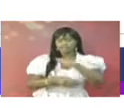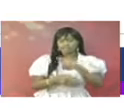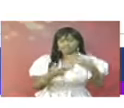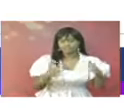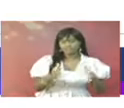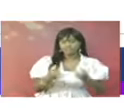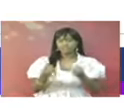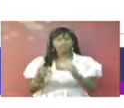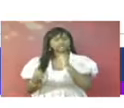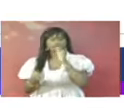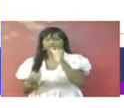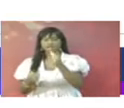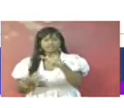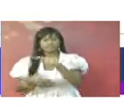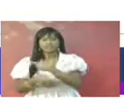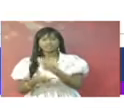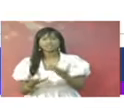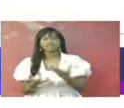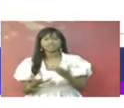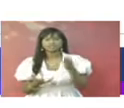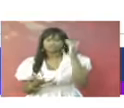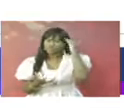that total?